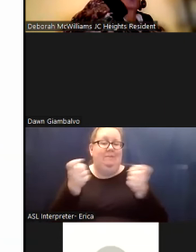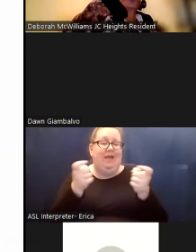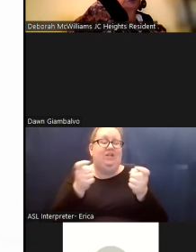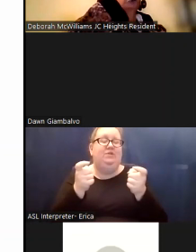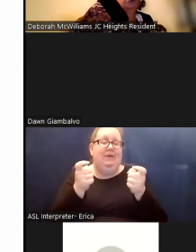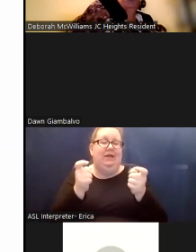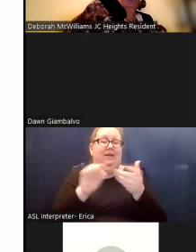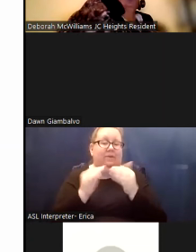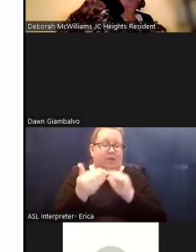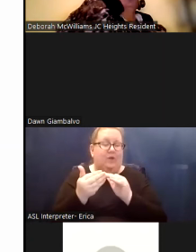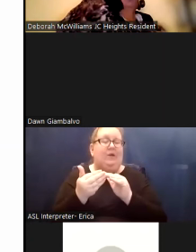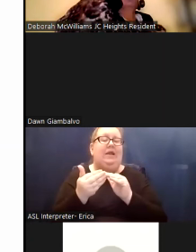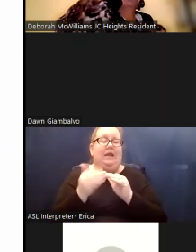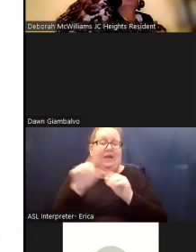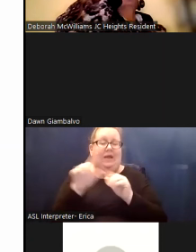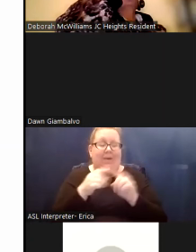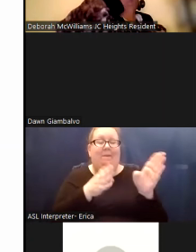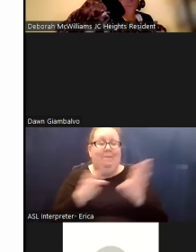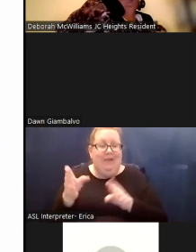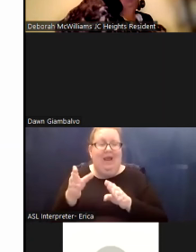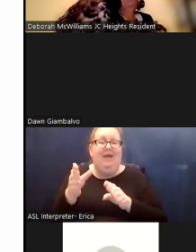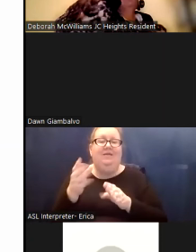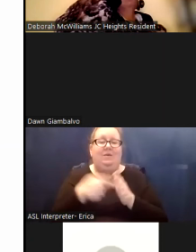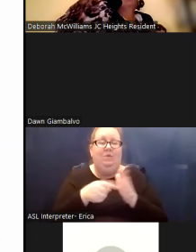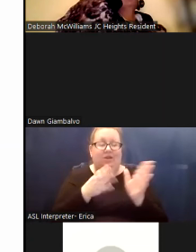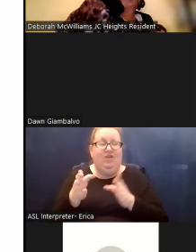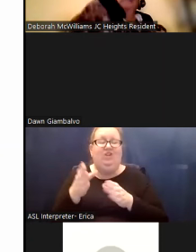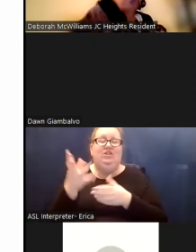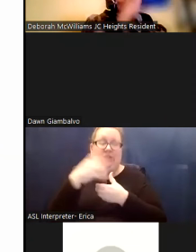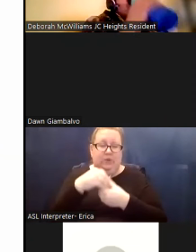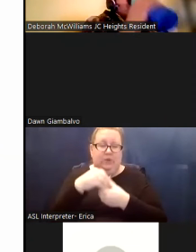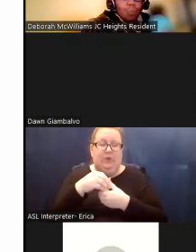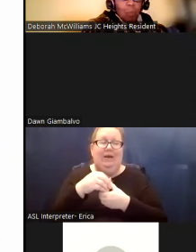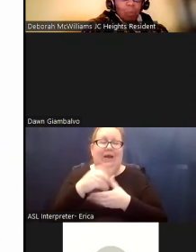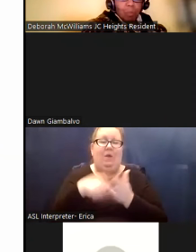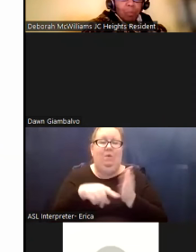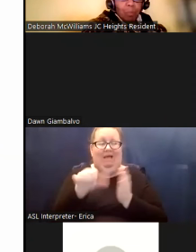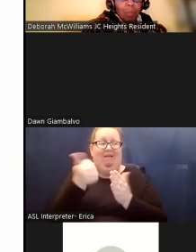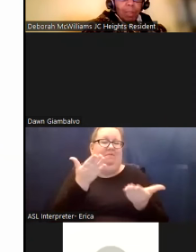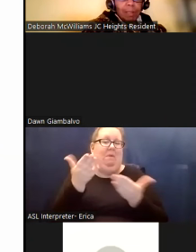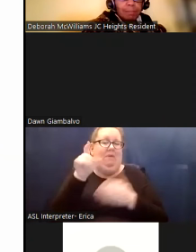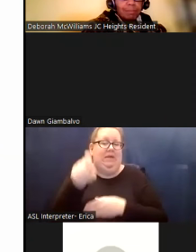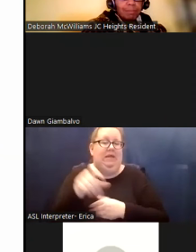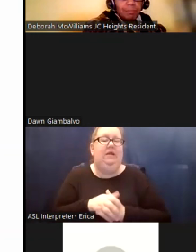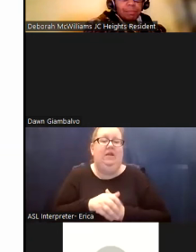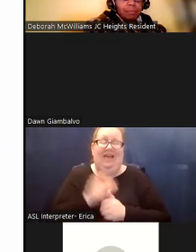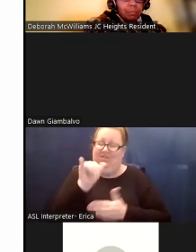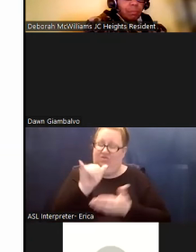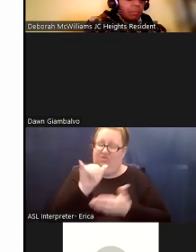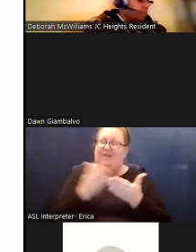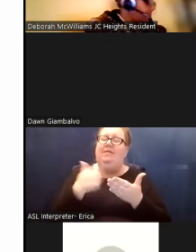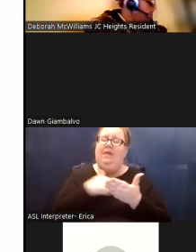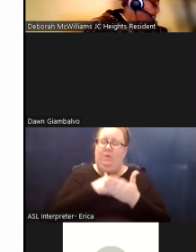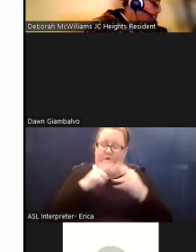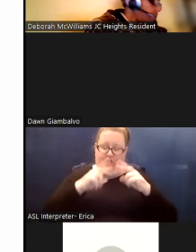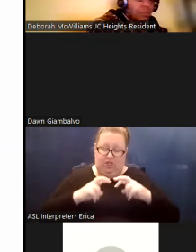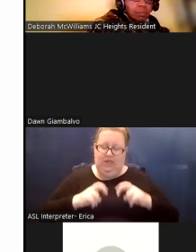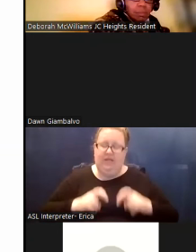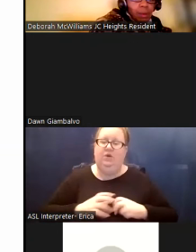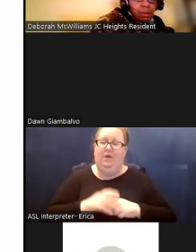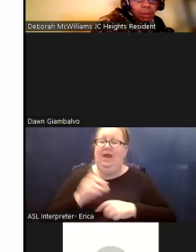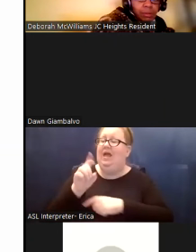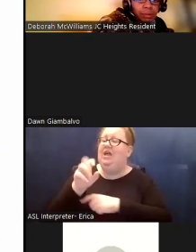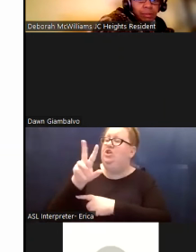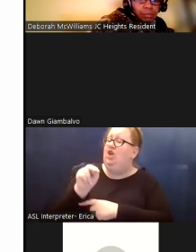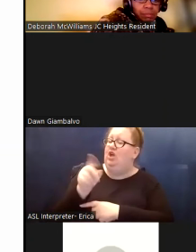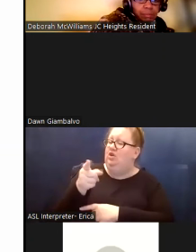existing plans and strategies do include, and what else could be needed. So that's definitely something we're looking into. And Dawn, you have a